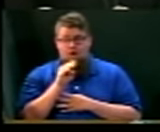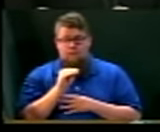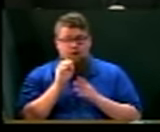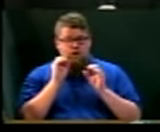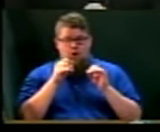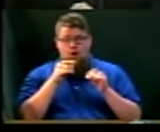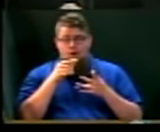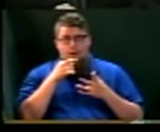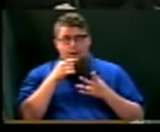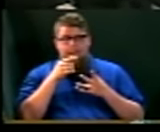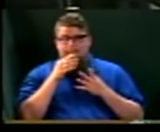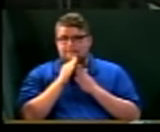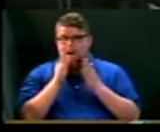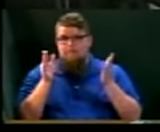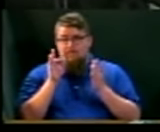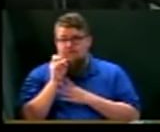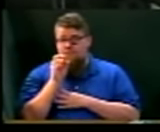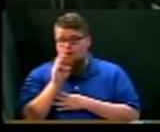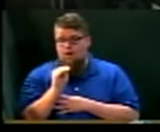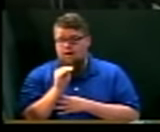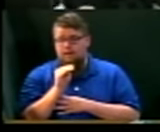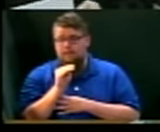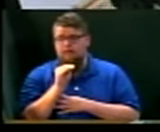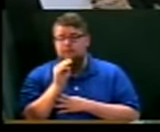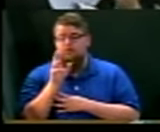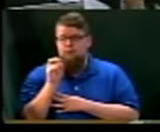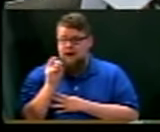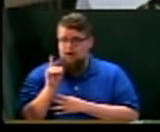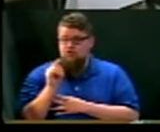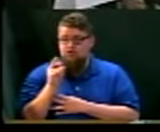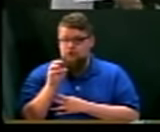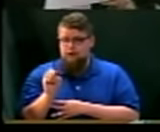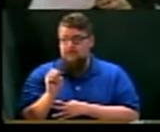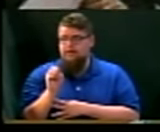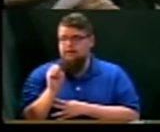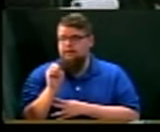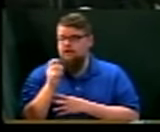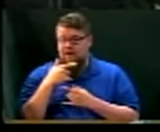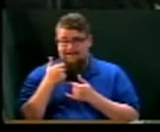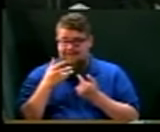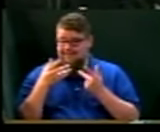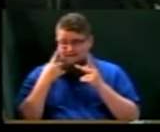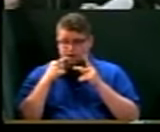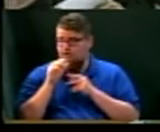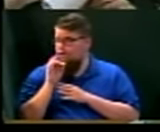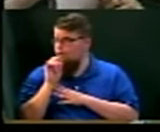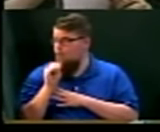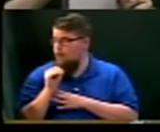Ms. Roundtree, Ms. Deathridge, we'll start over there with you. Do you have anything for a board forum?